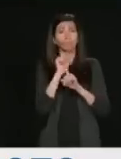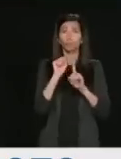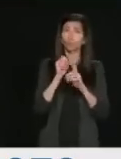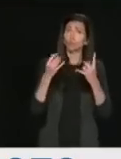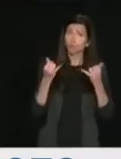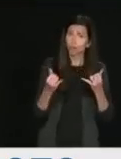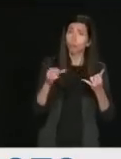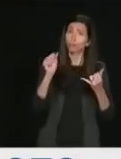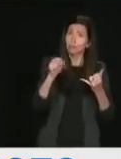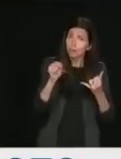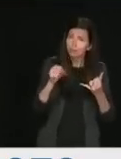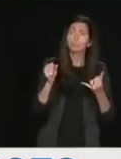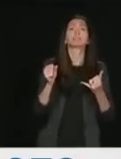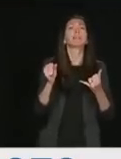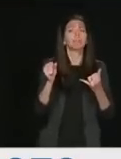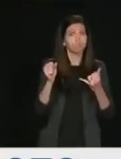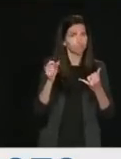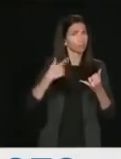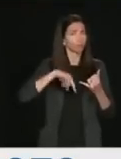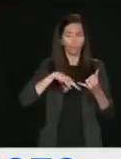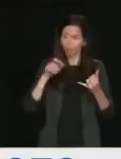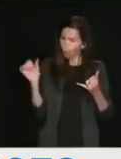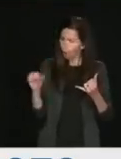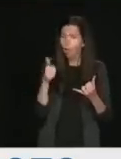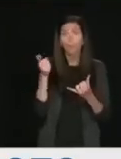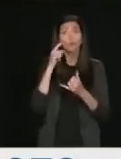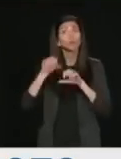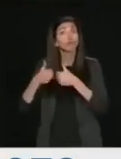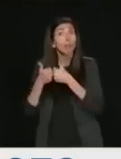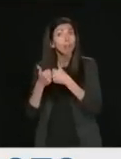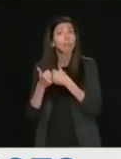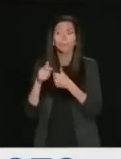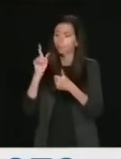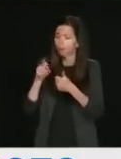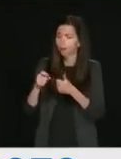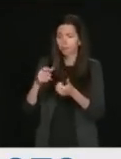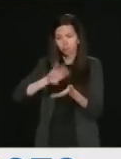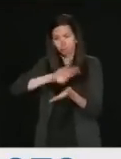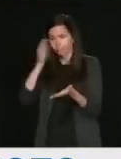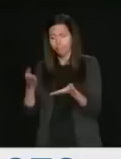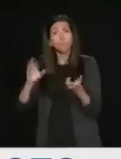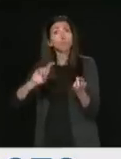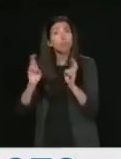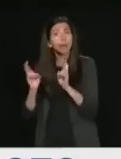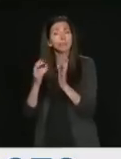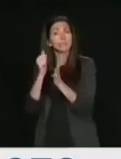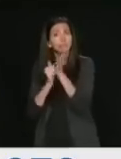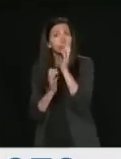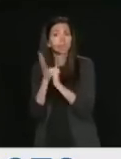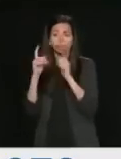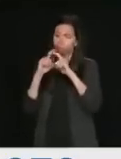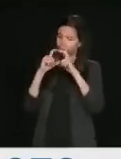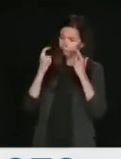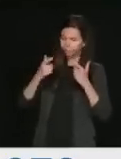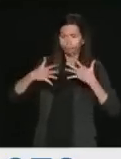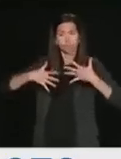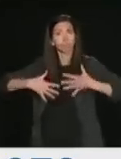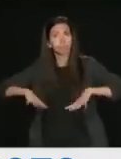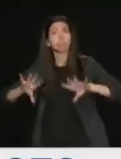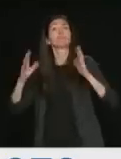medical equipment so people can stay healthy and safe. This morning, I'd like